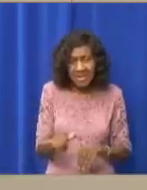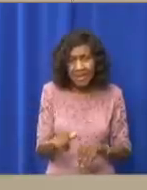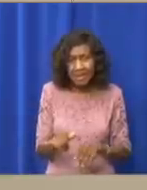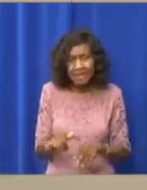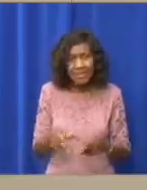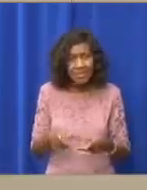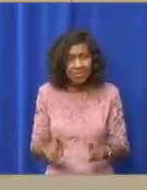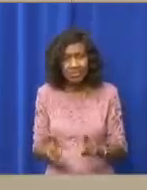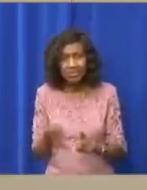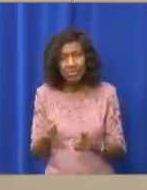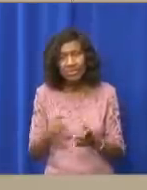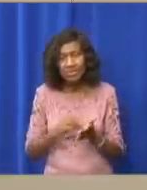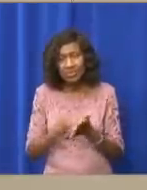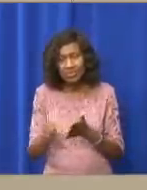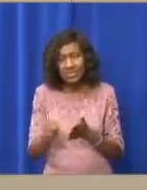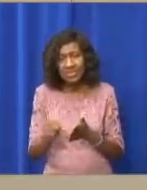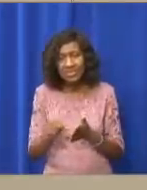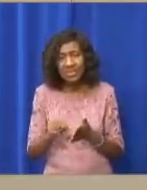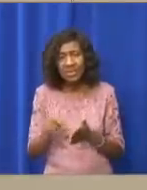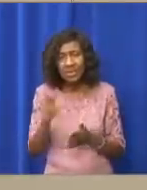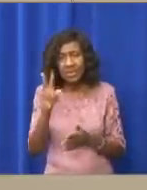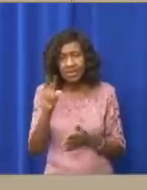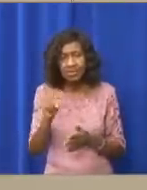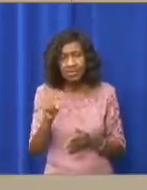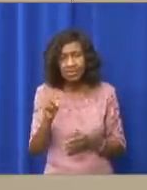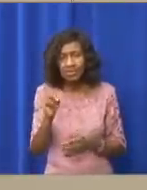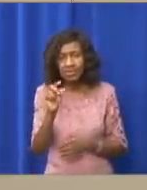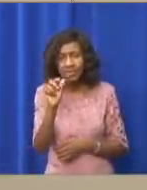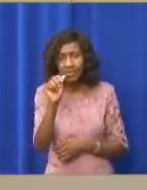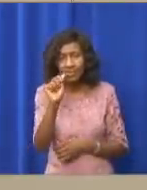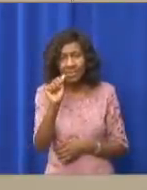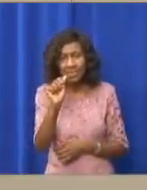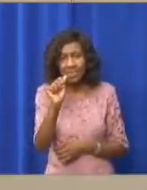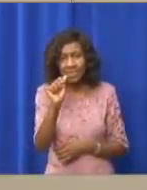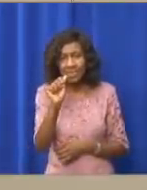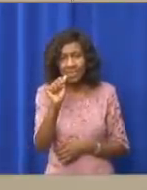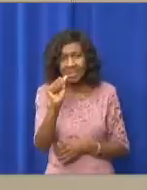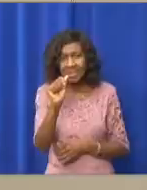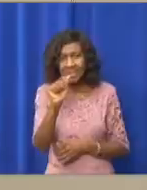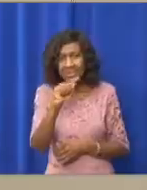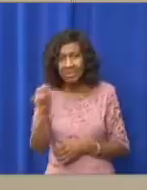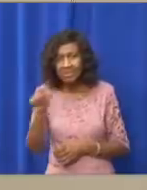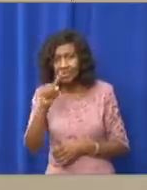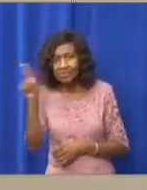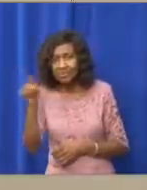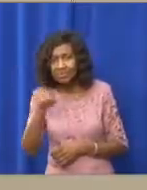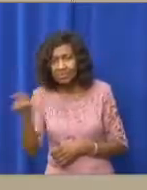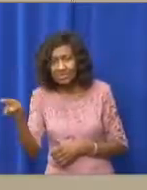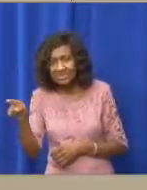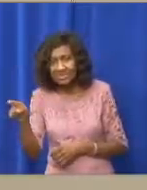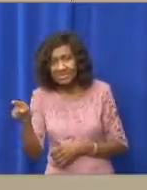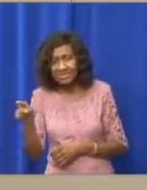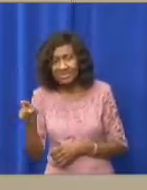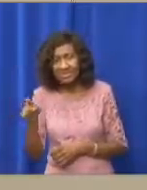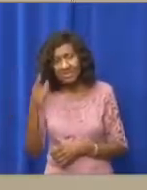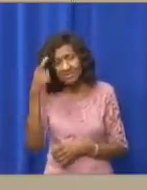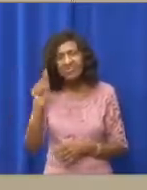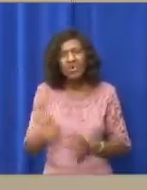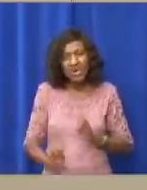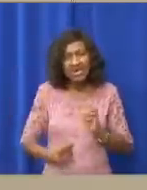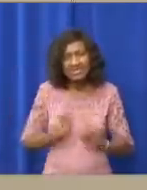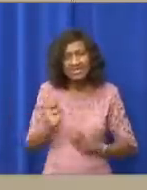there is no alphabetical division of the population for the purposes of exercise.